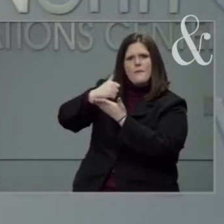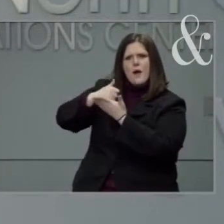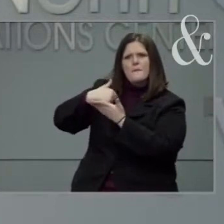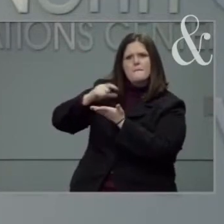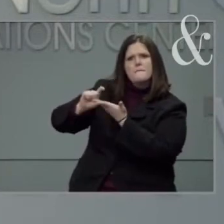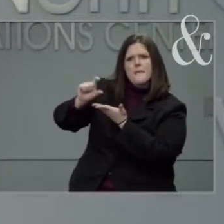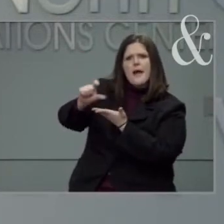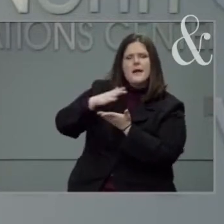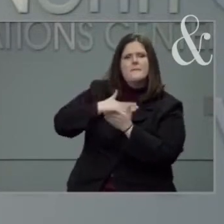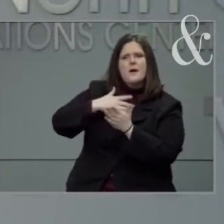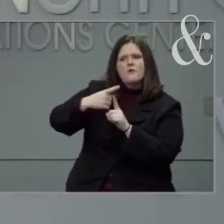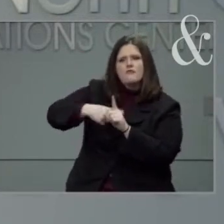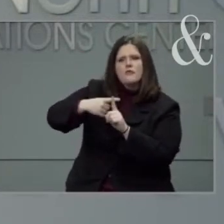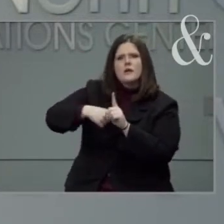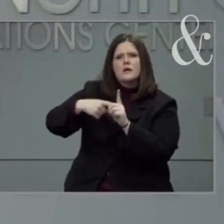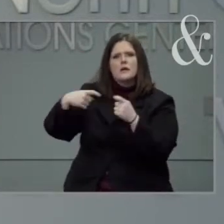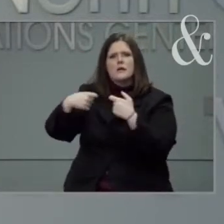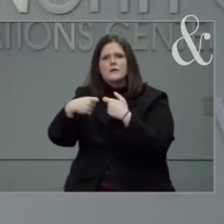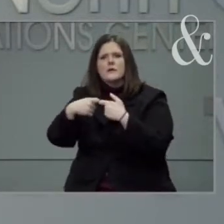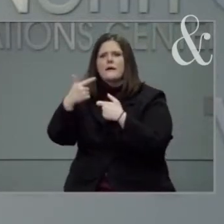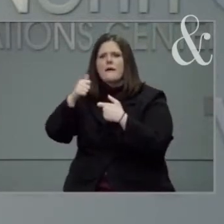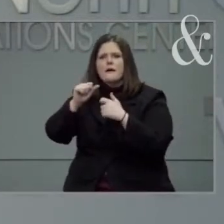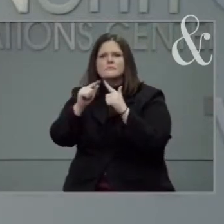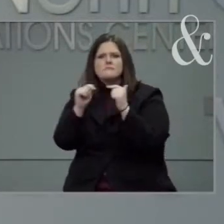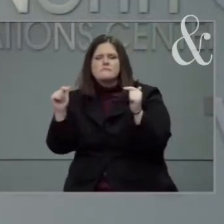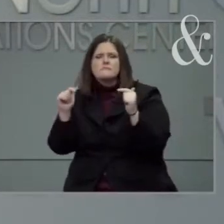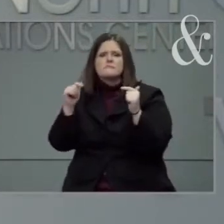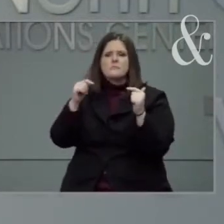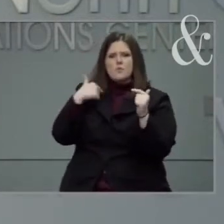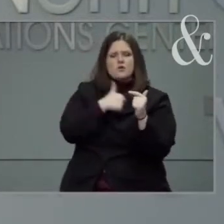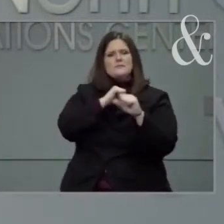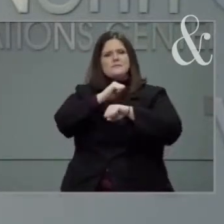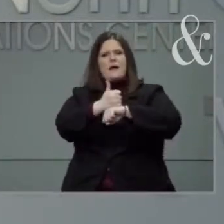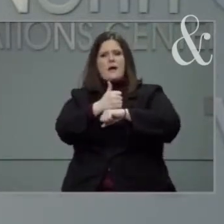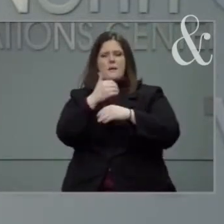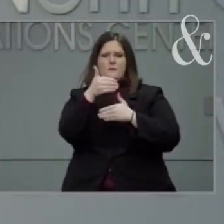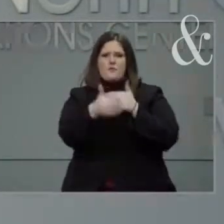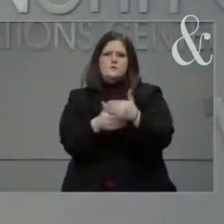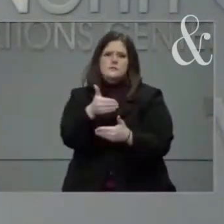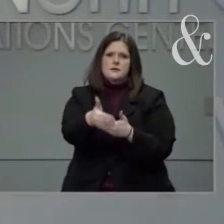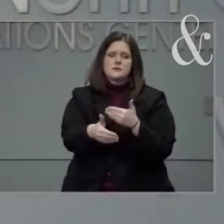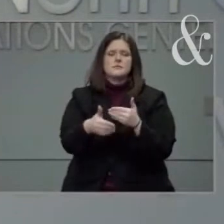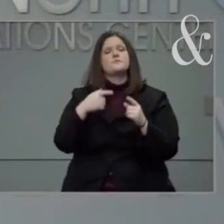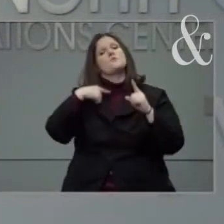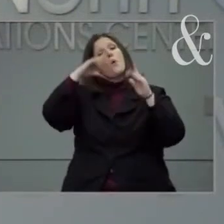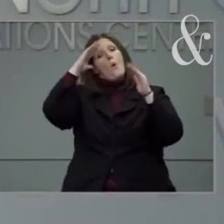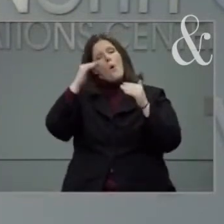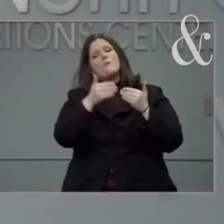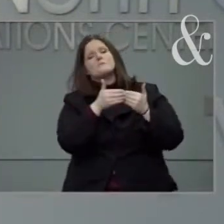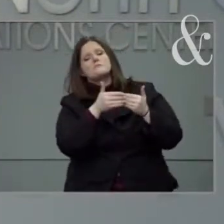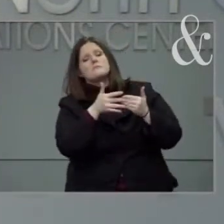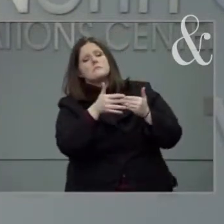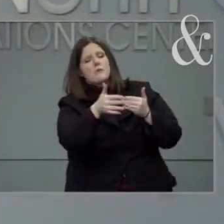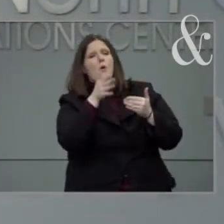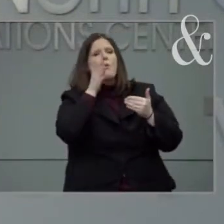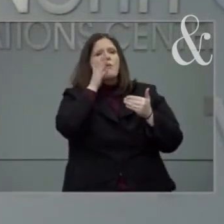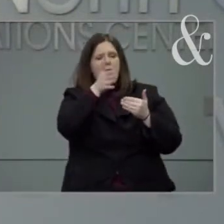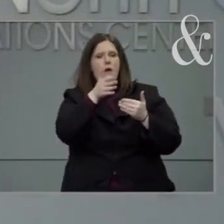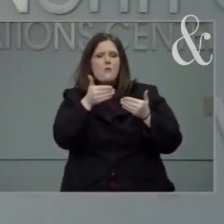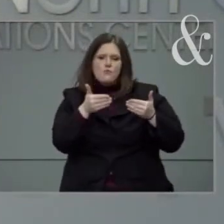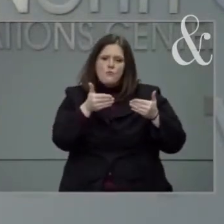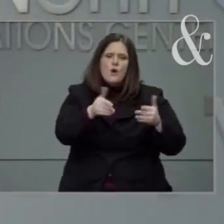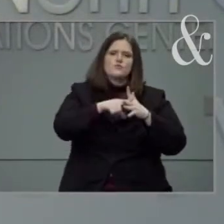we have more guidelines from the emergency rental assistance program, we would anticipate rolling it out and getting